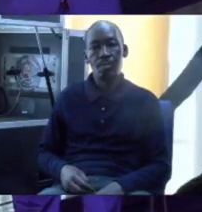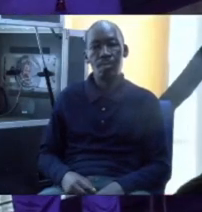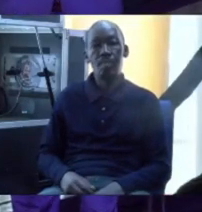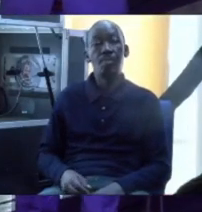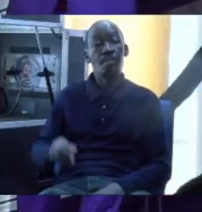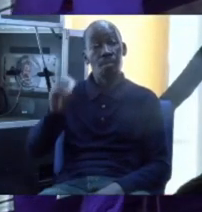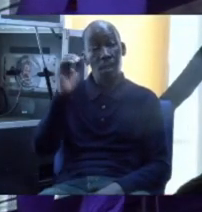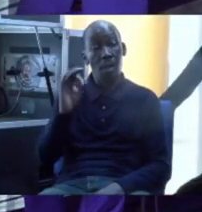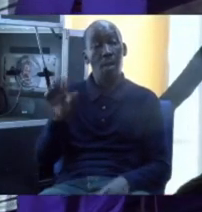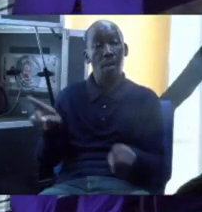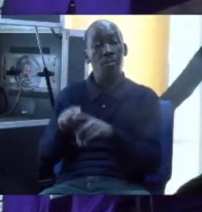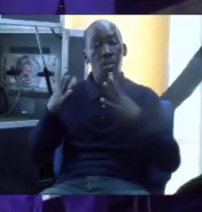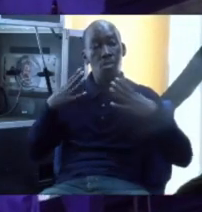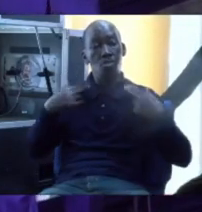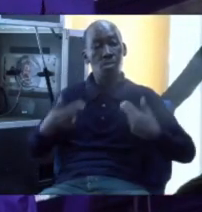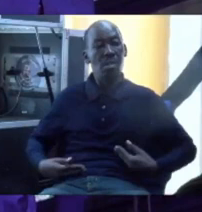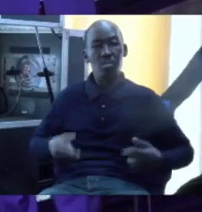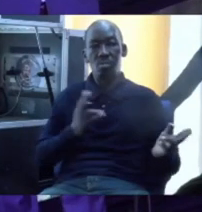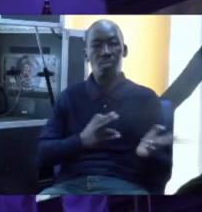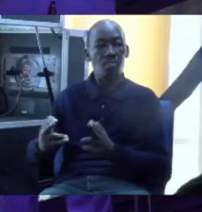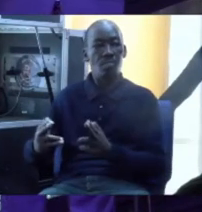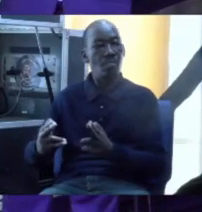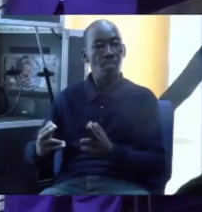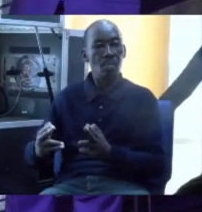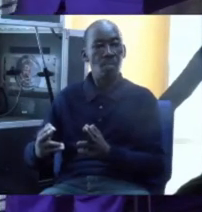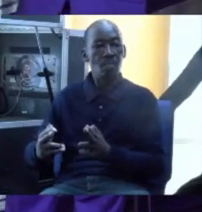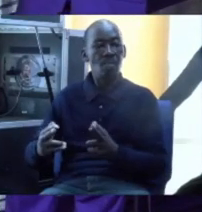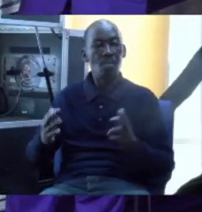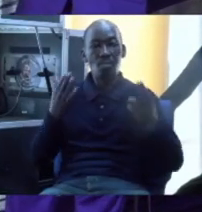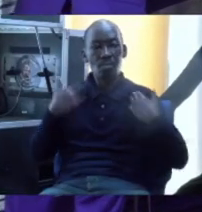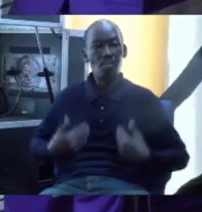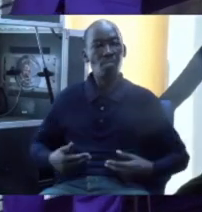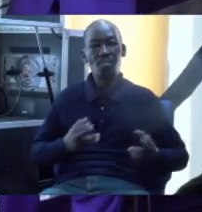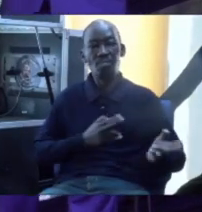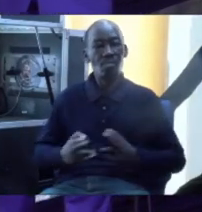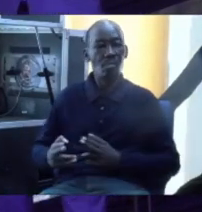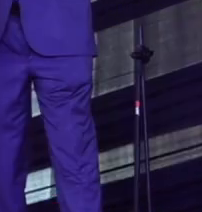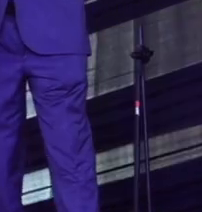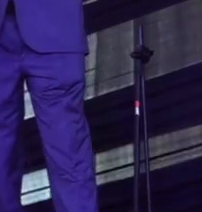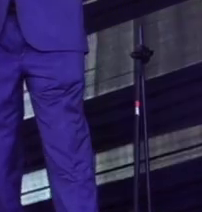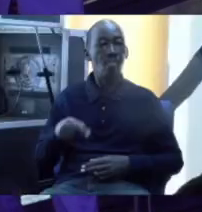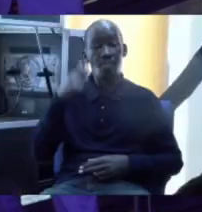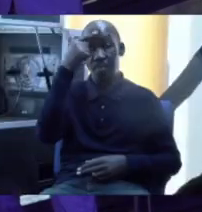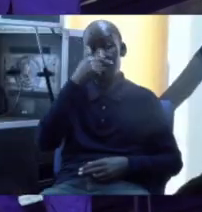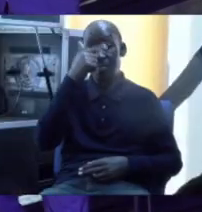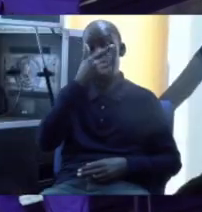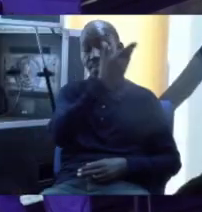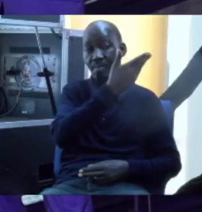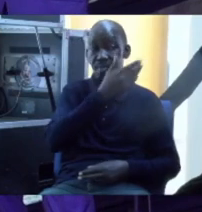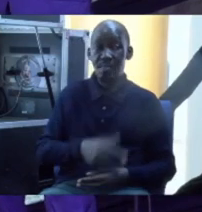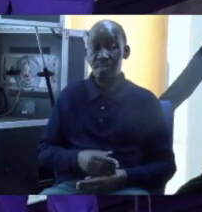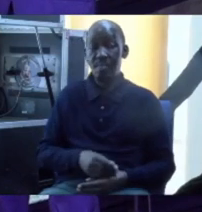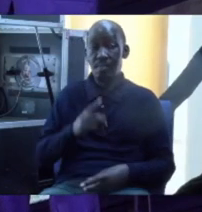Kama mwanadamu wa kawaida. Like a normal human being. Ati mwanadamu wa nini? Kawaida. Hapa Vika. Aha, here in Vika.